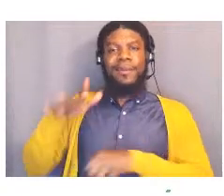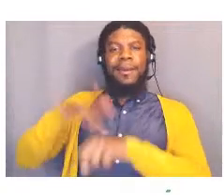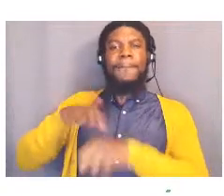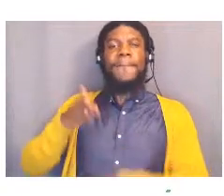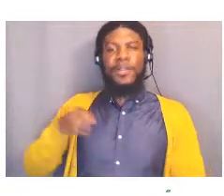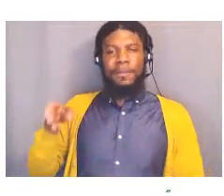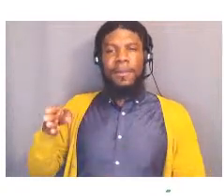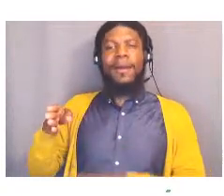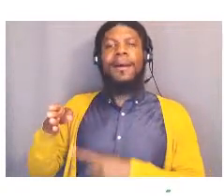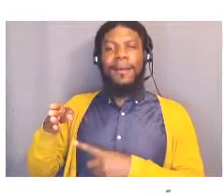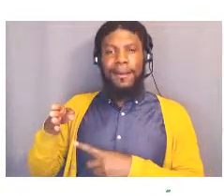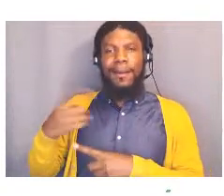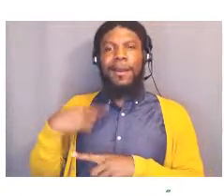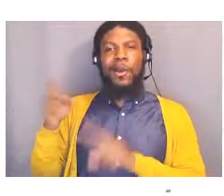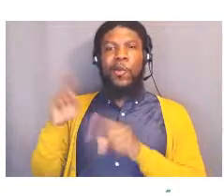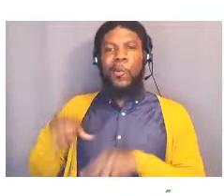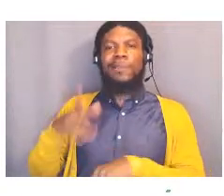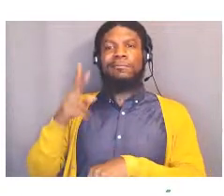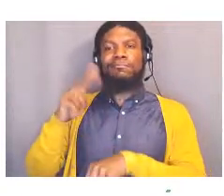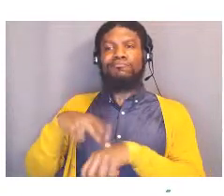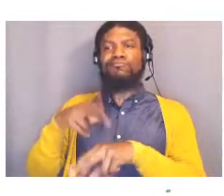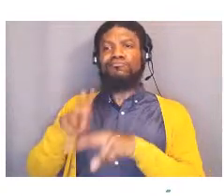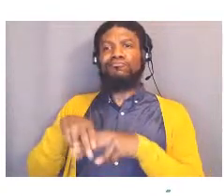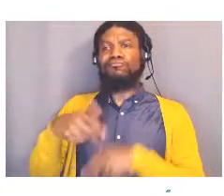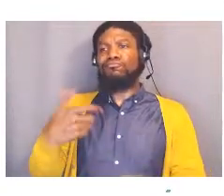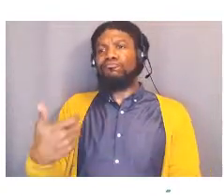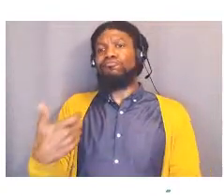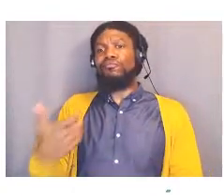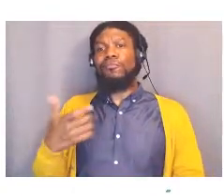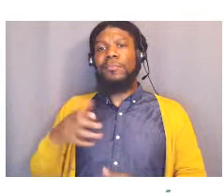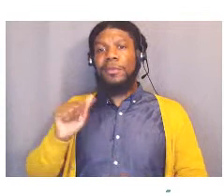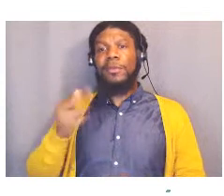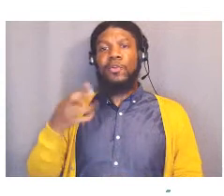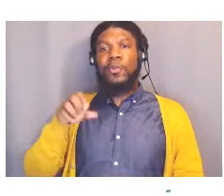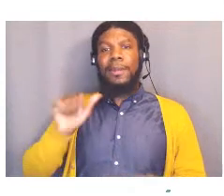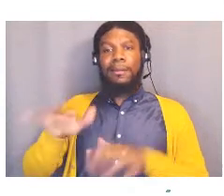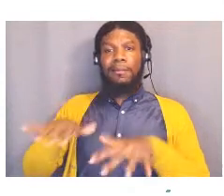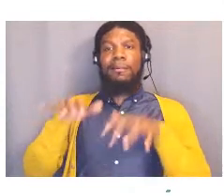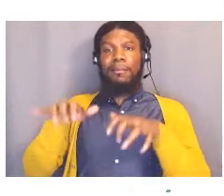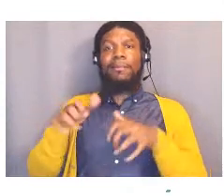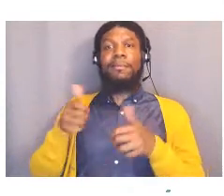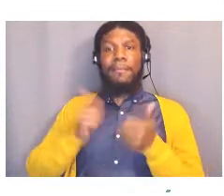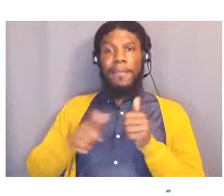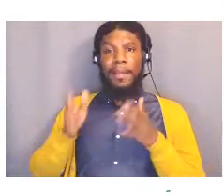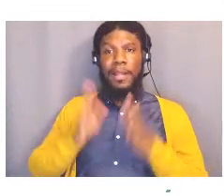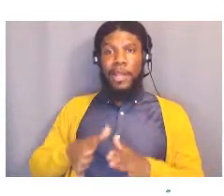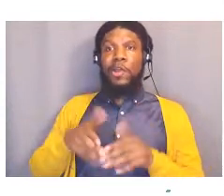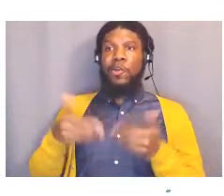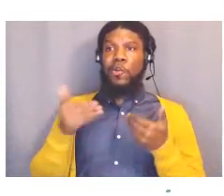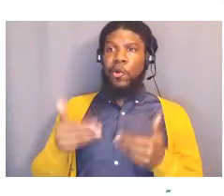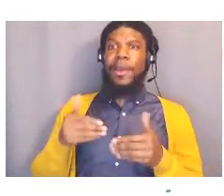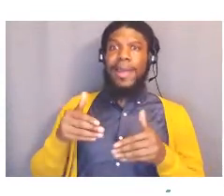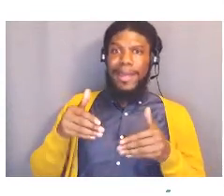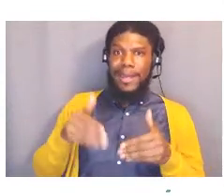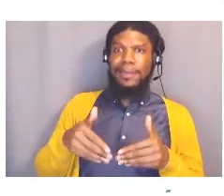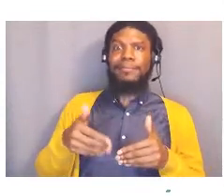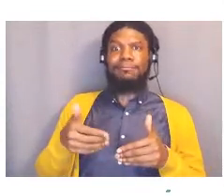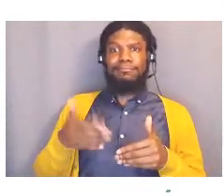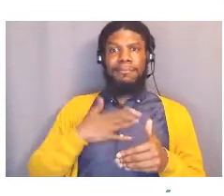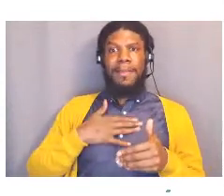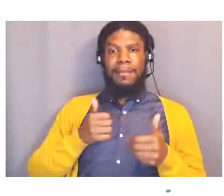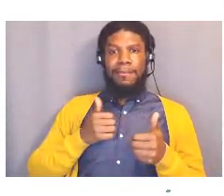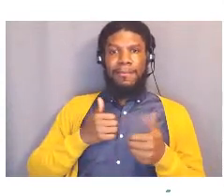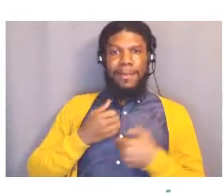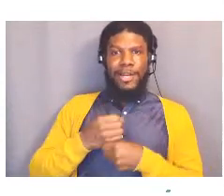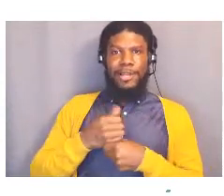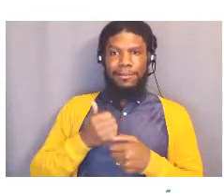went to Baltimore to see the arena players put on my production of Simply Heavenly.